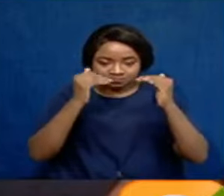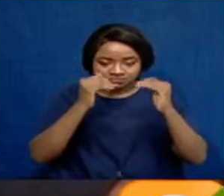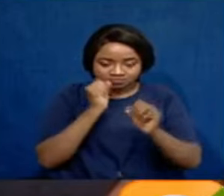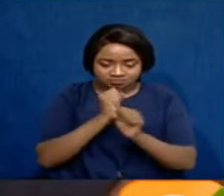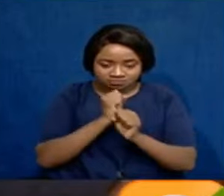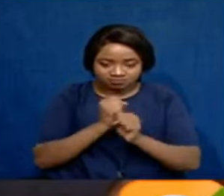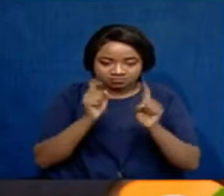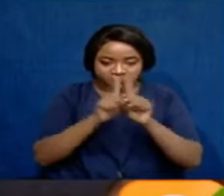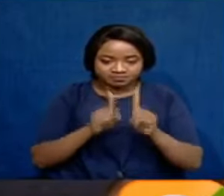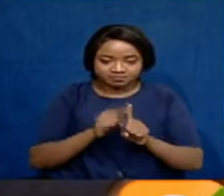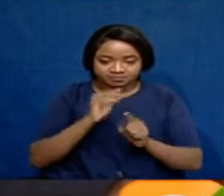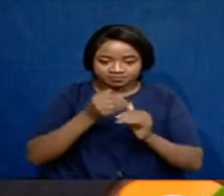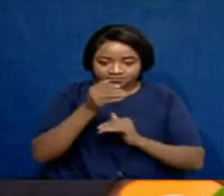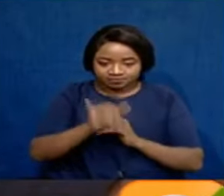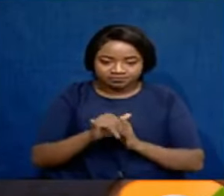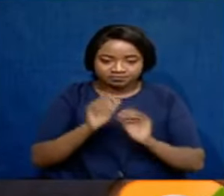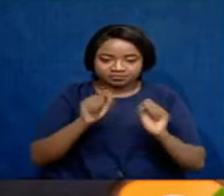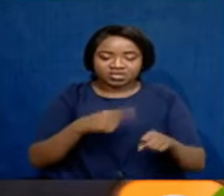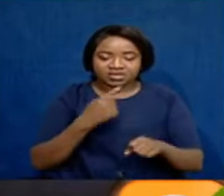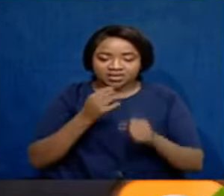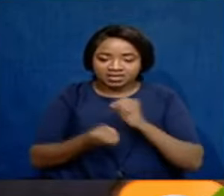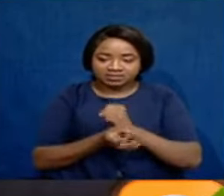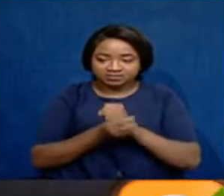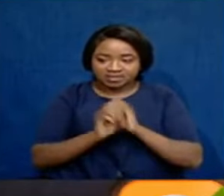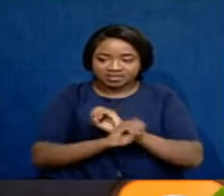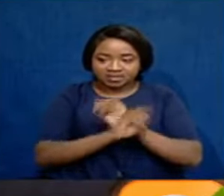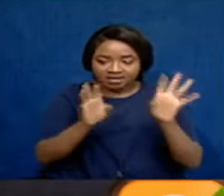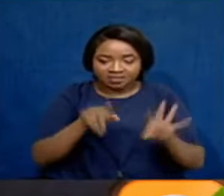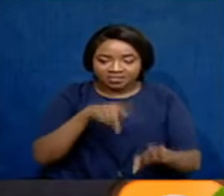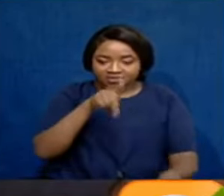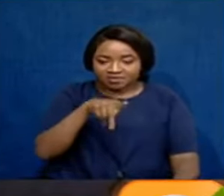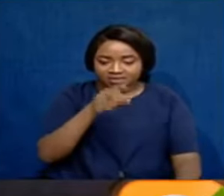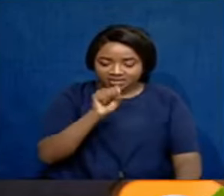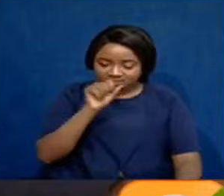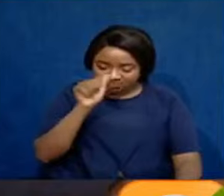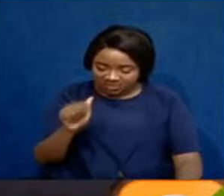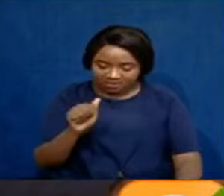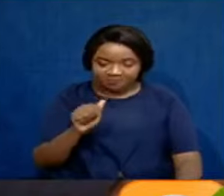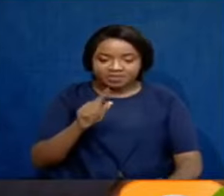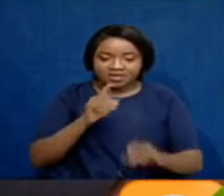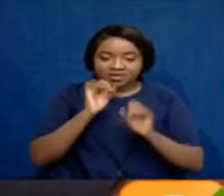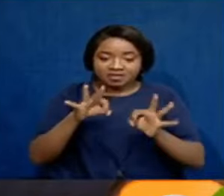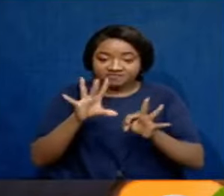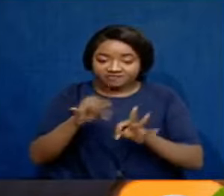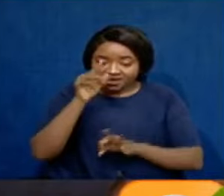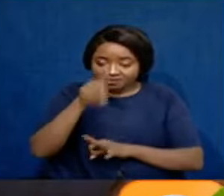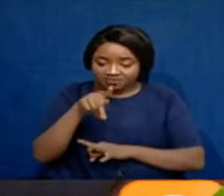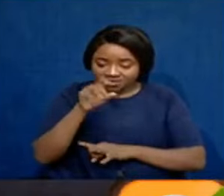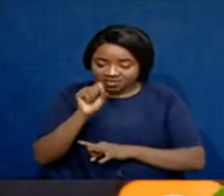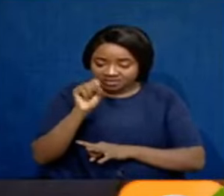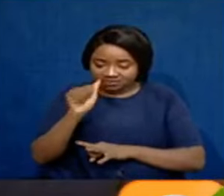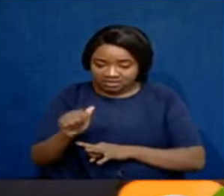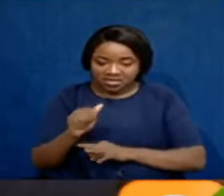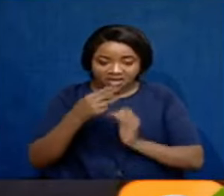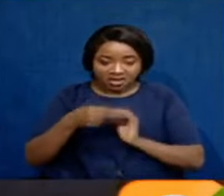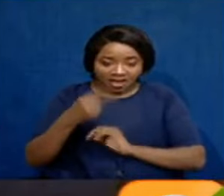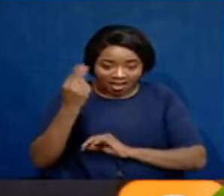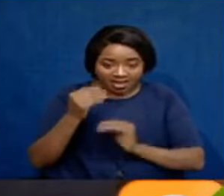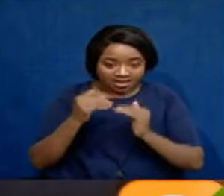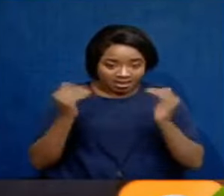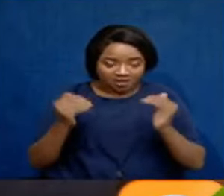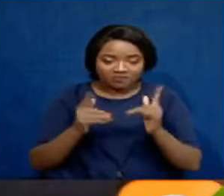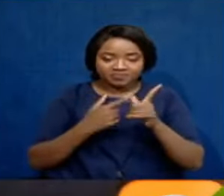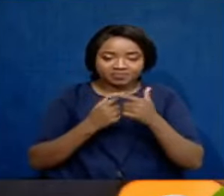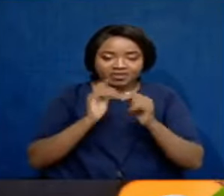and they now quantify the PSA. So once they get the PSA high, which is the cutoff usually 10, then they can then move